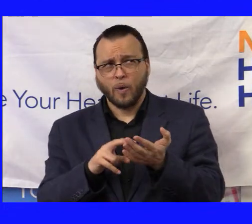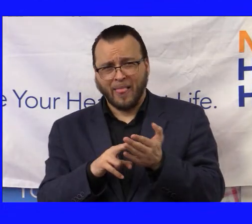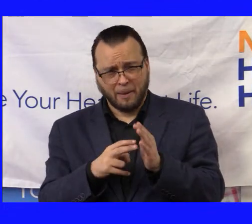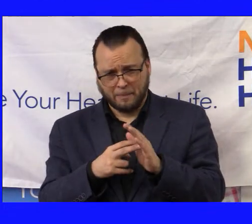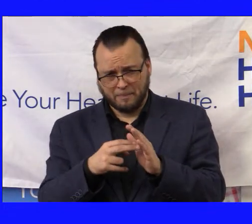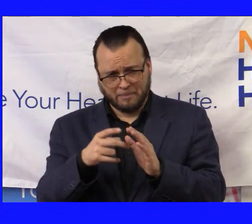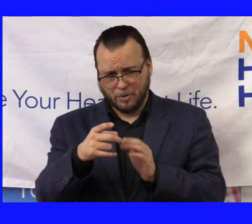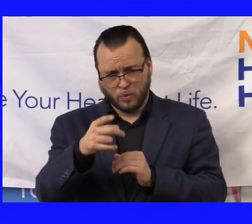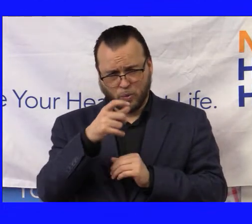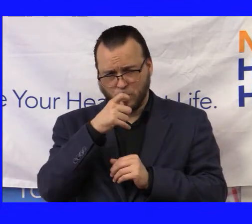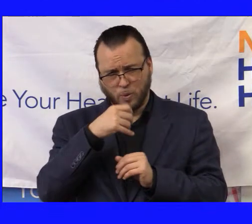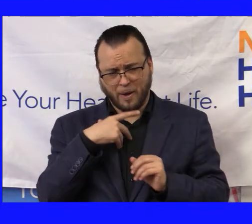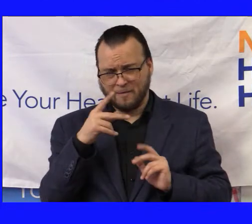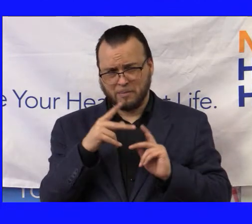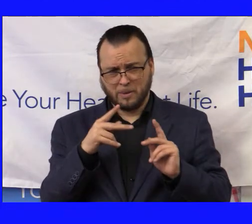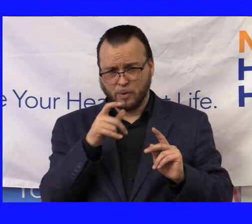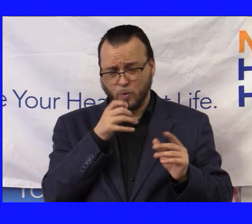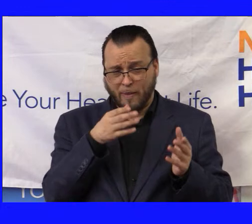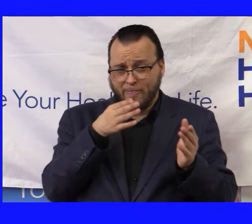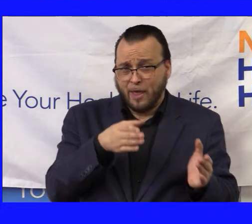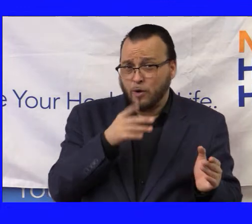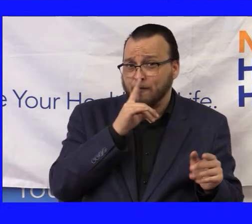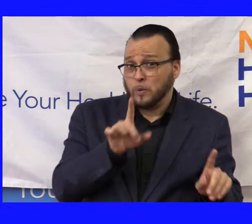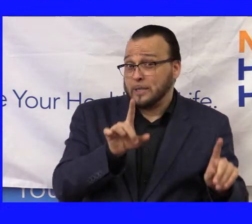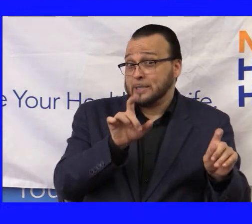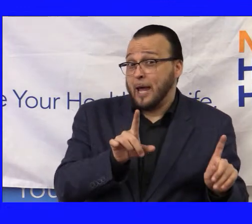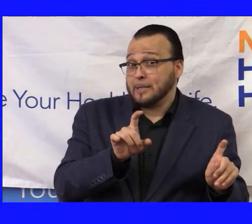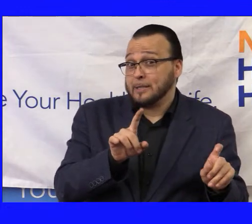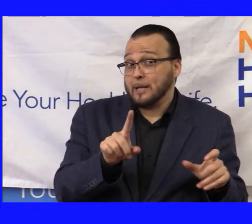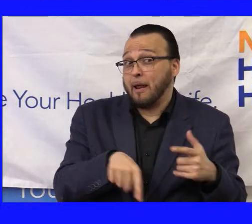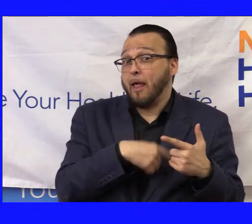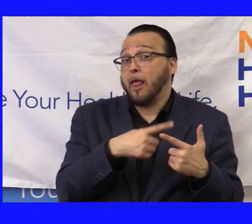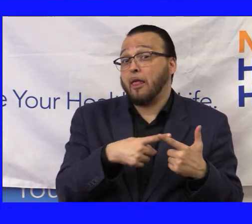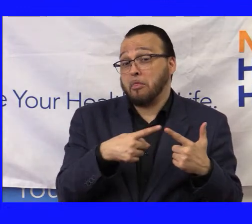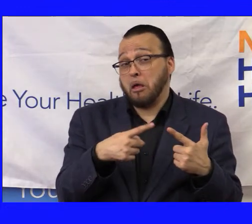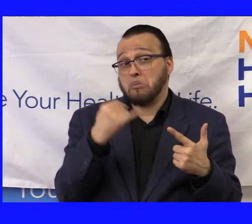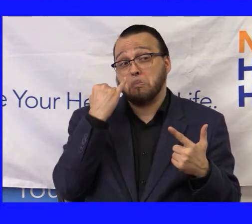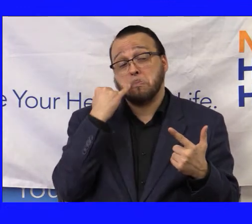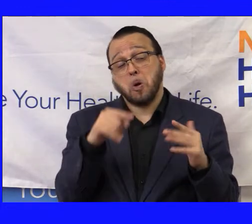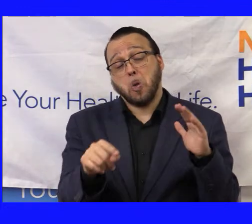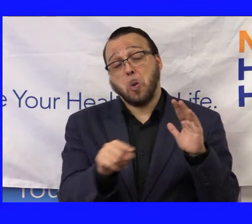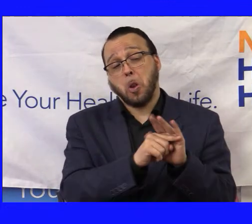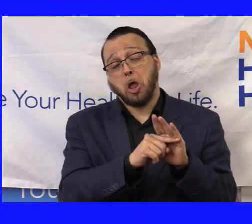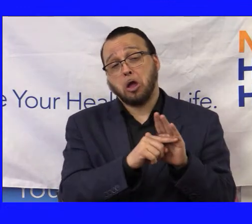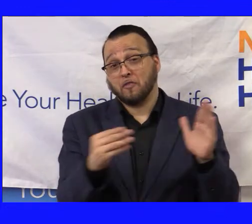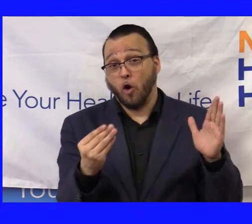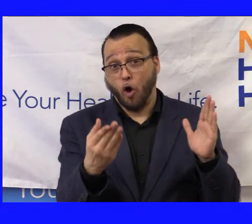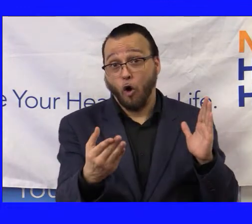being offered the vaccine in the event that they're negative. Those are two separate